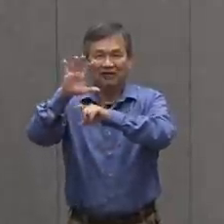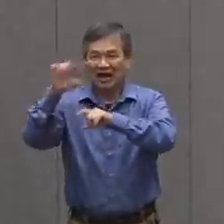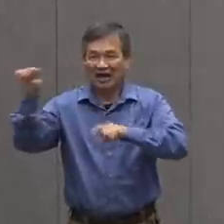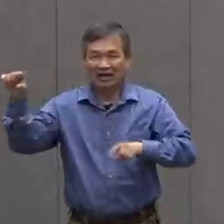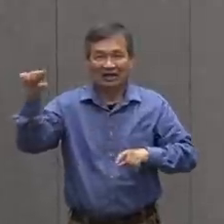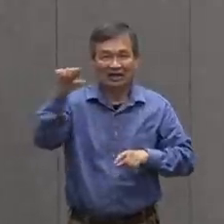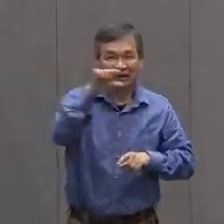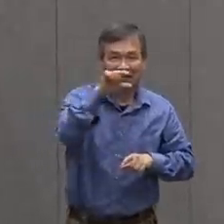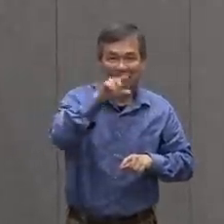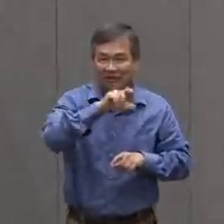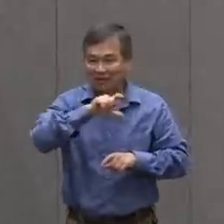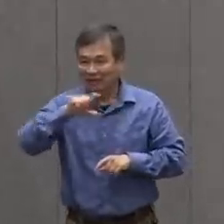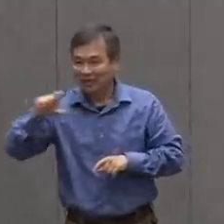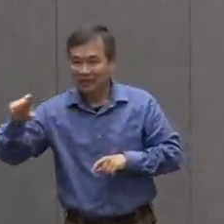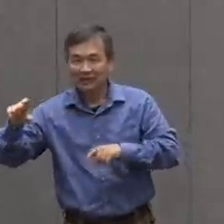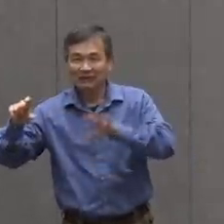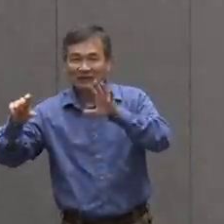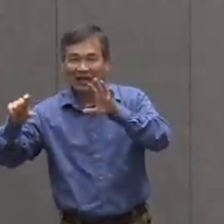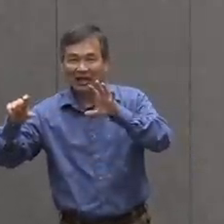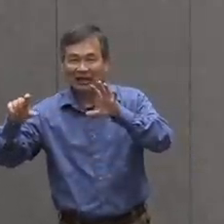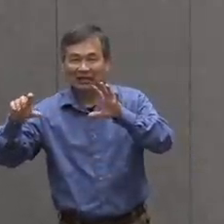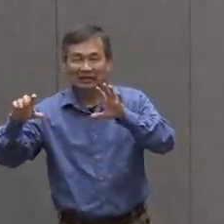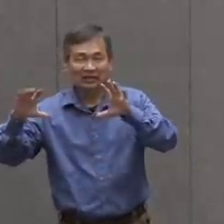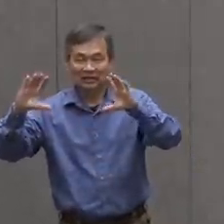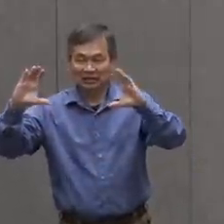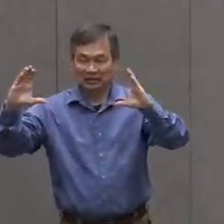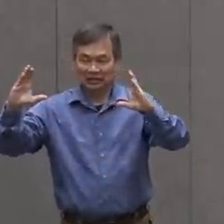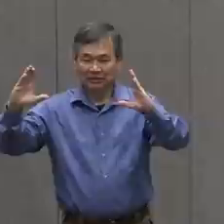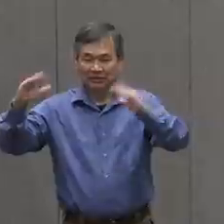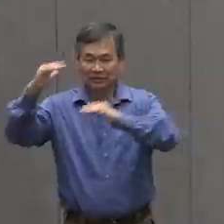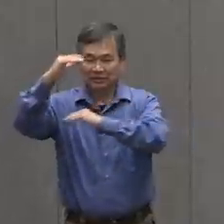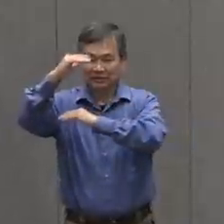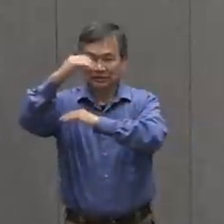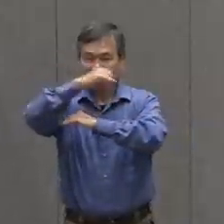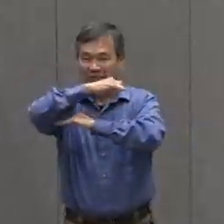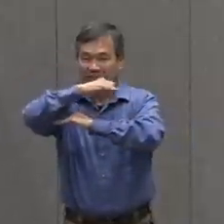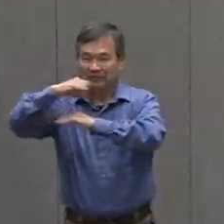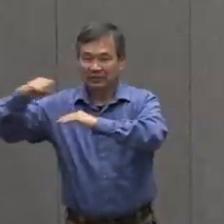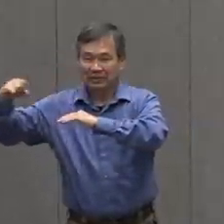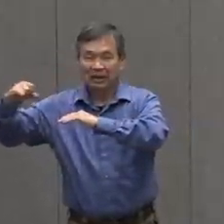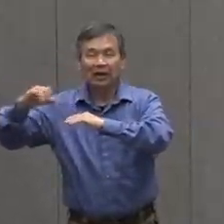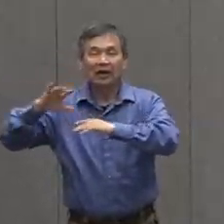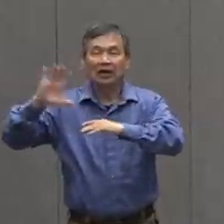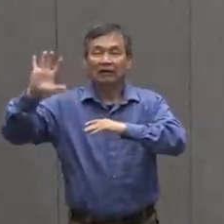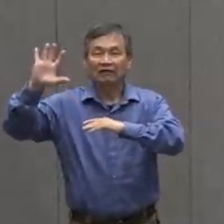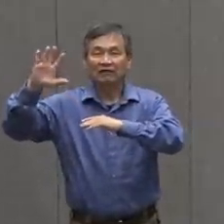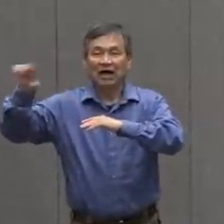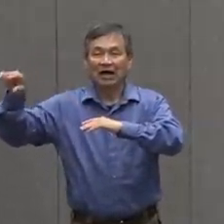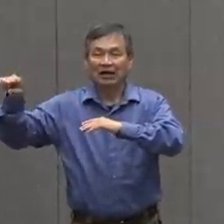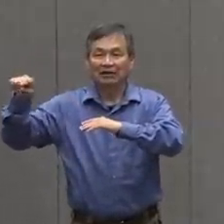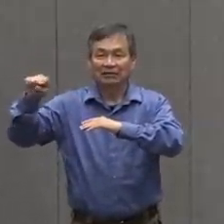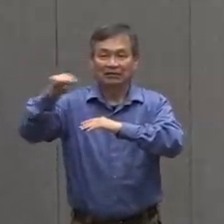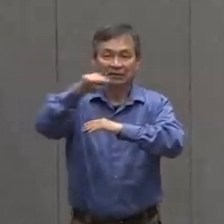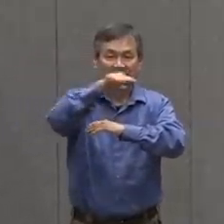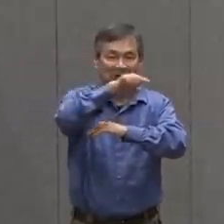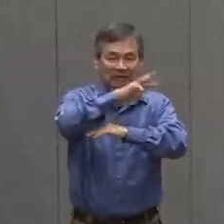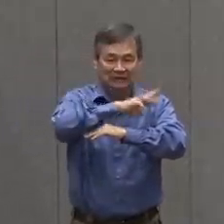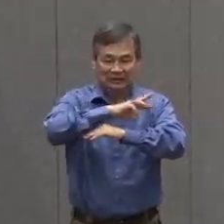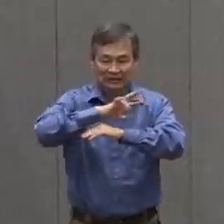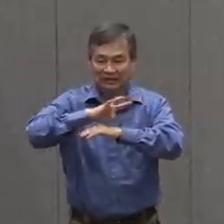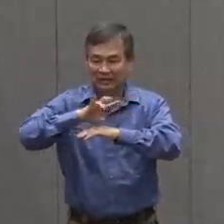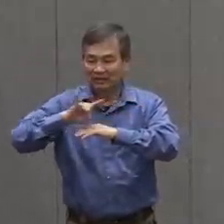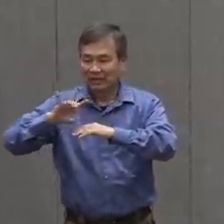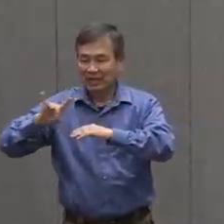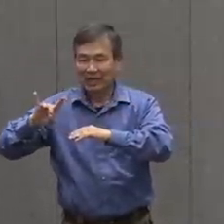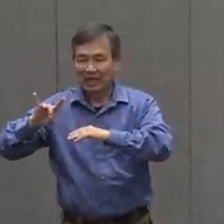boxes, and you'll need something to fill it in. So I have, 5 on top, 5, 6, 7, 8. So